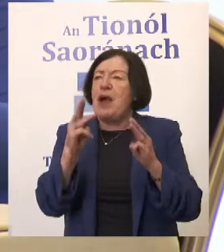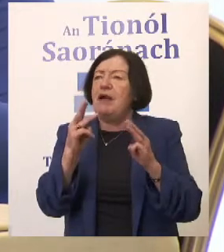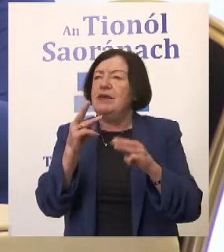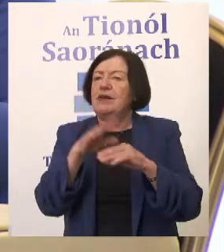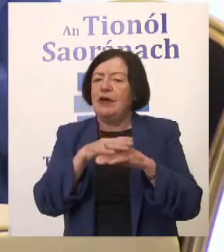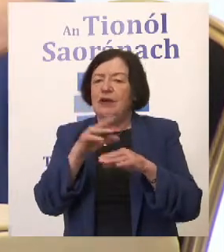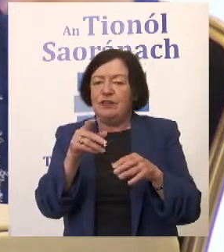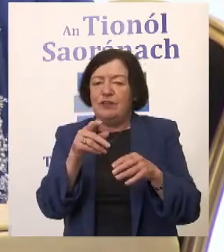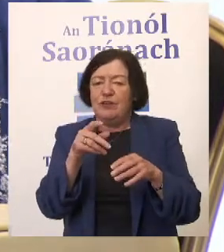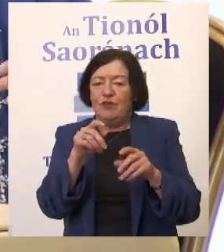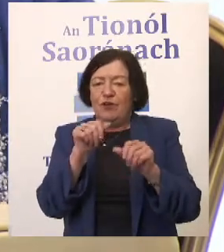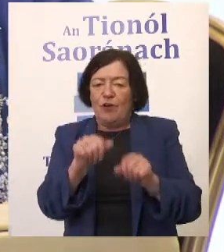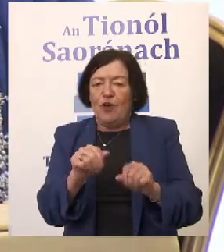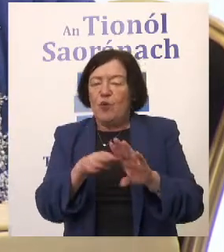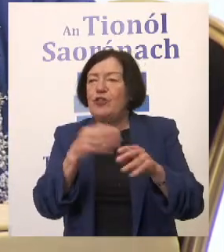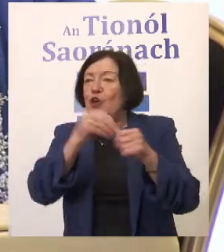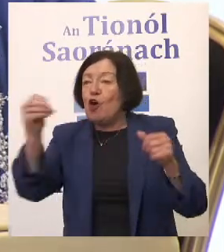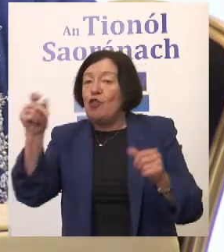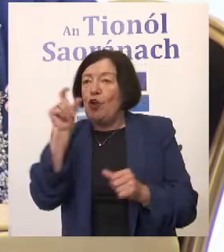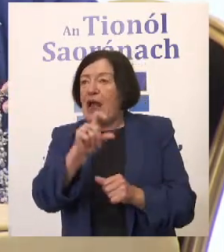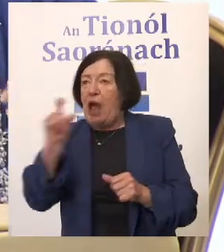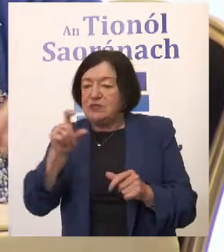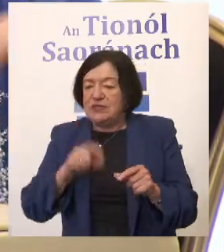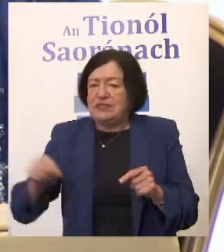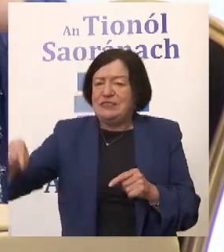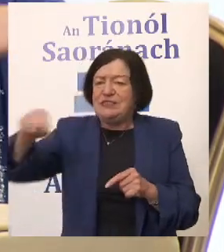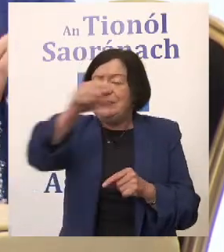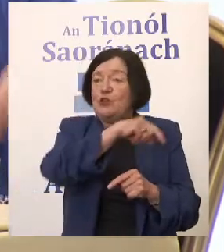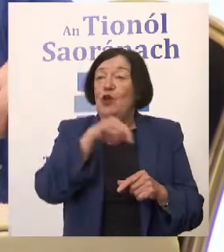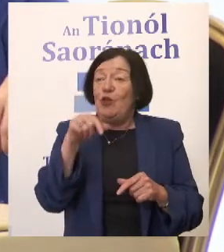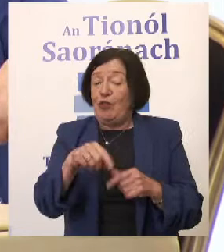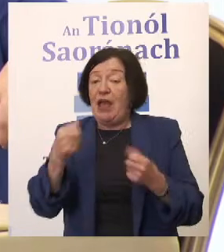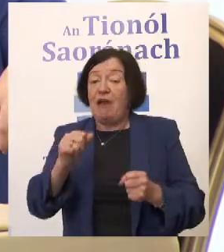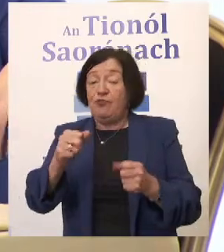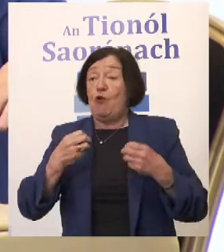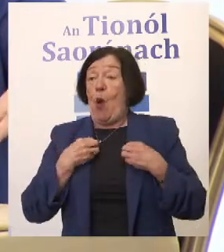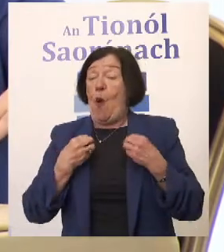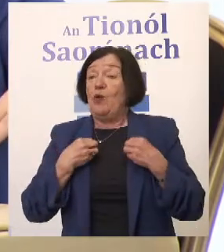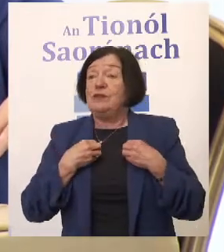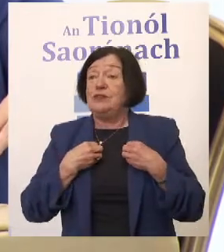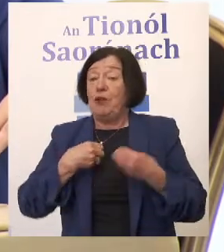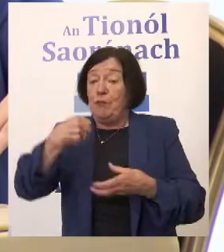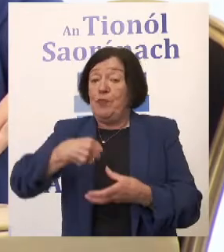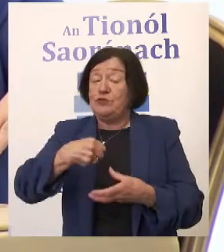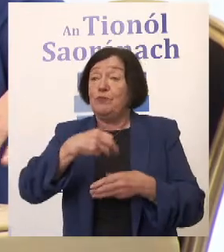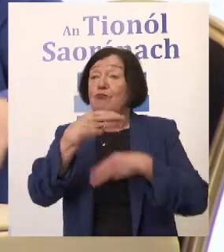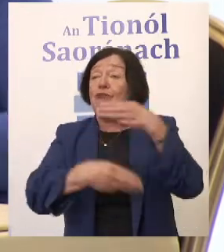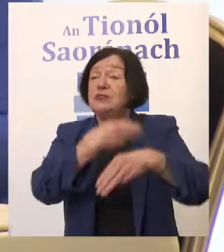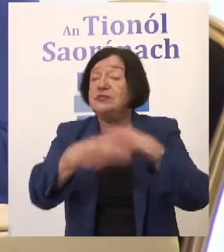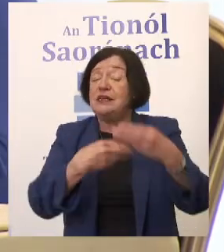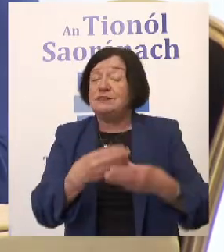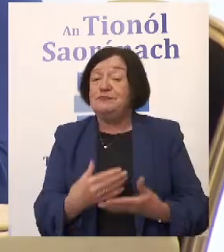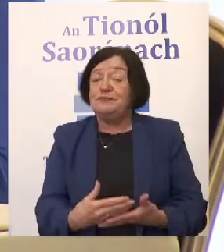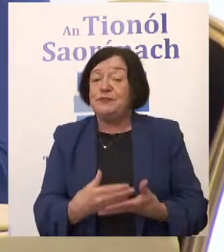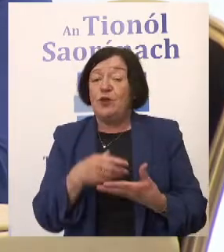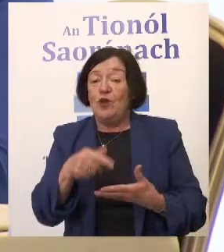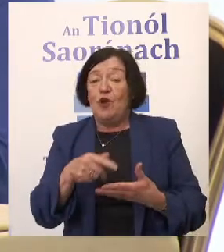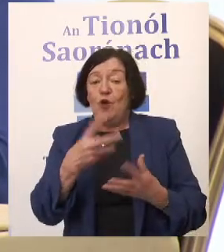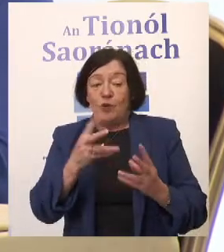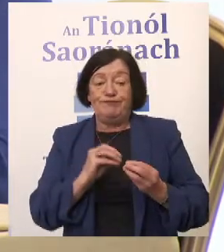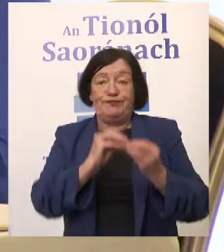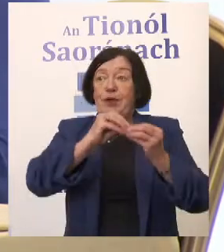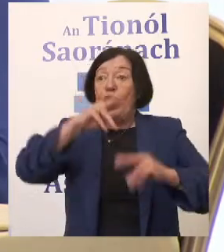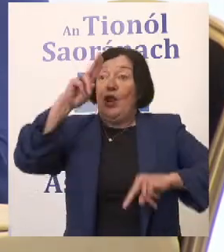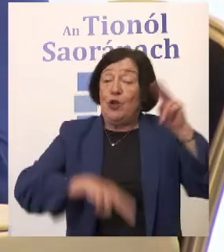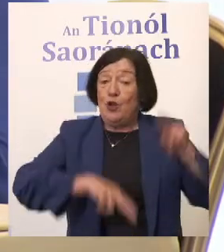power sit in relation to the other local authorities? So would they have their own budgetary processes? Would you create a new